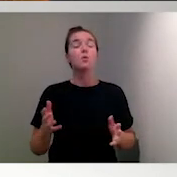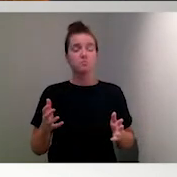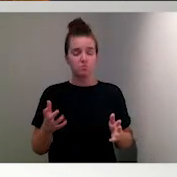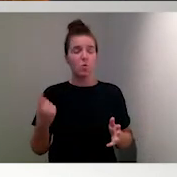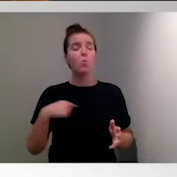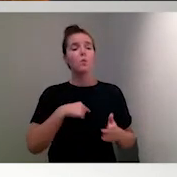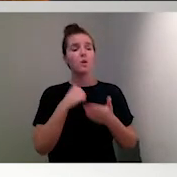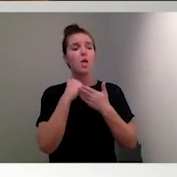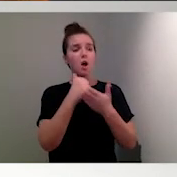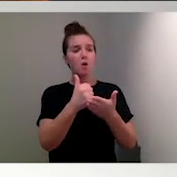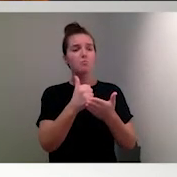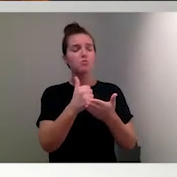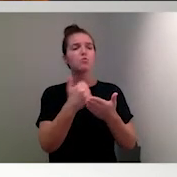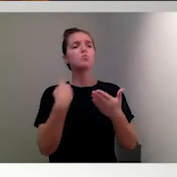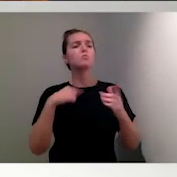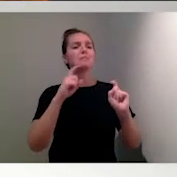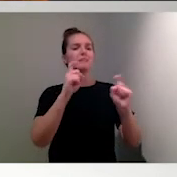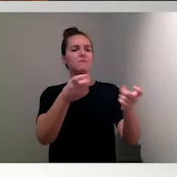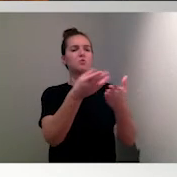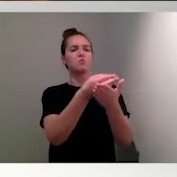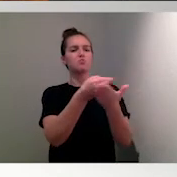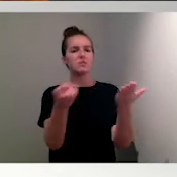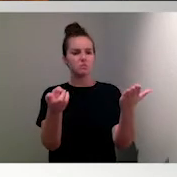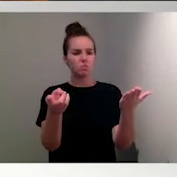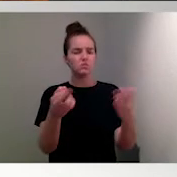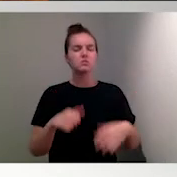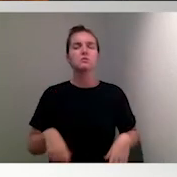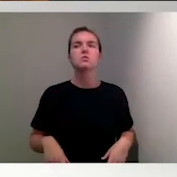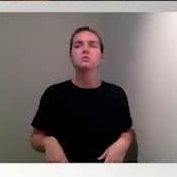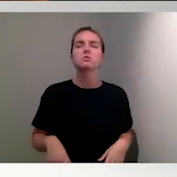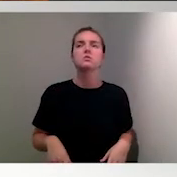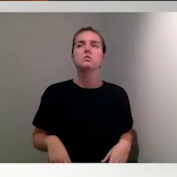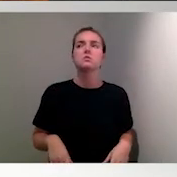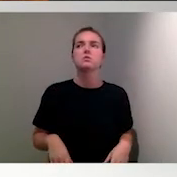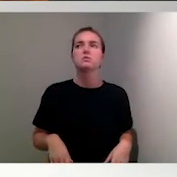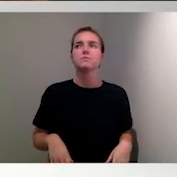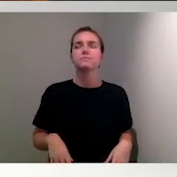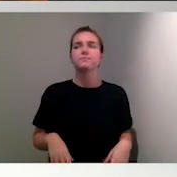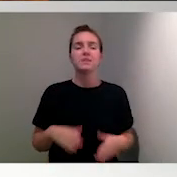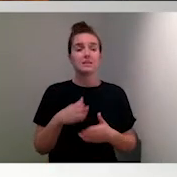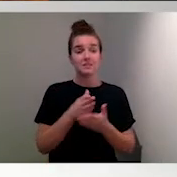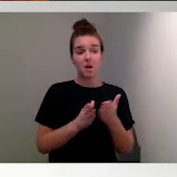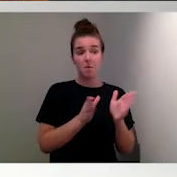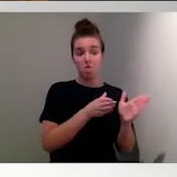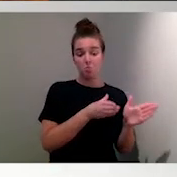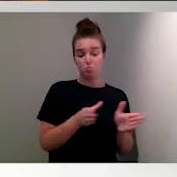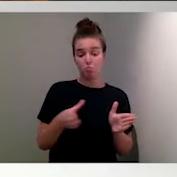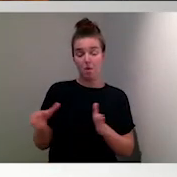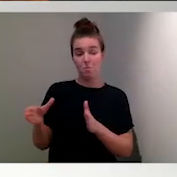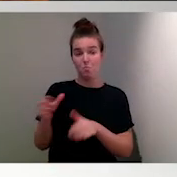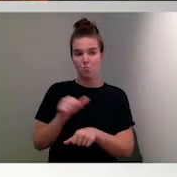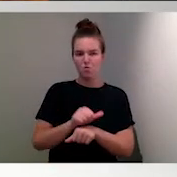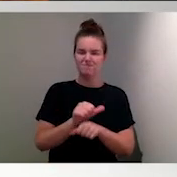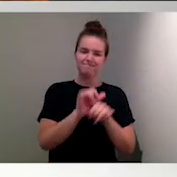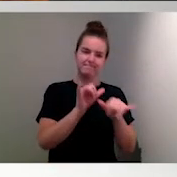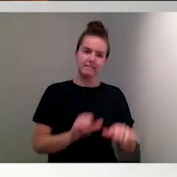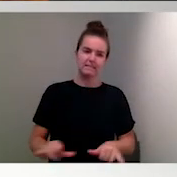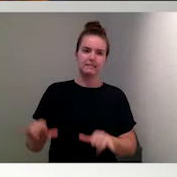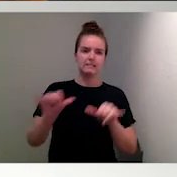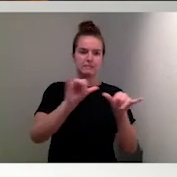can be similar. Some of the prep work is the same. Like again, that's one of those things that depends